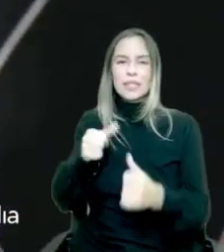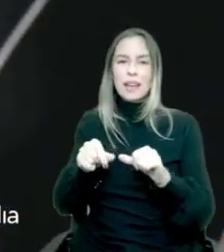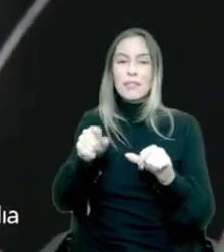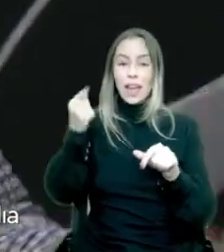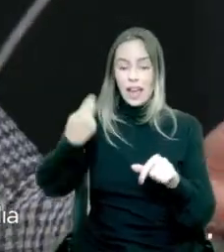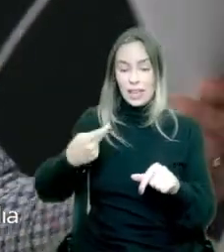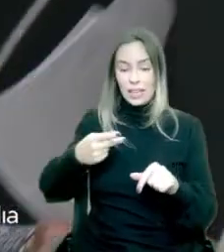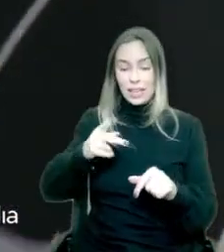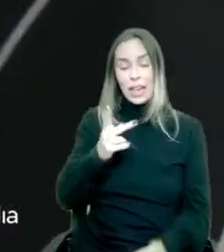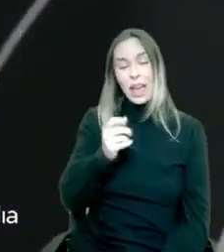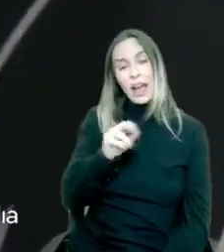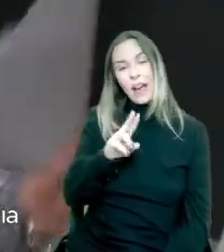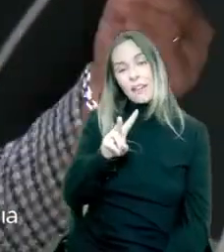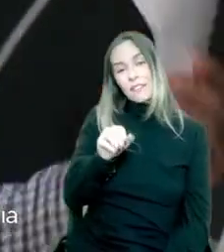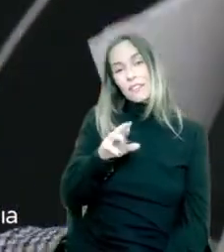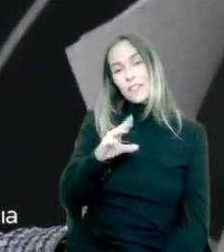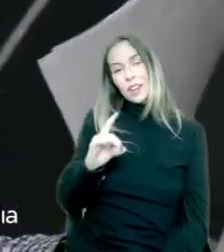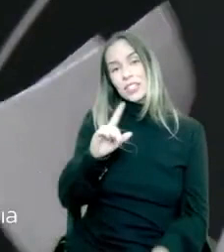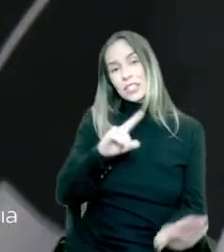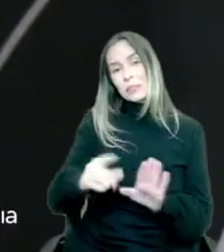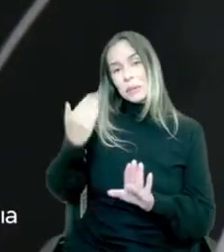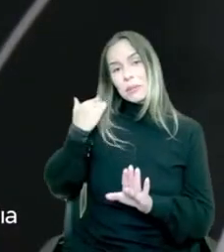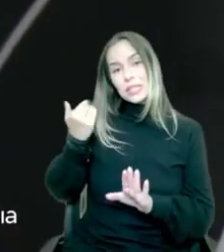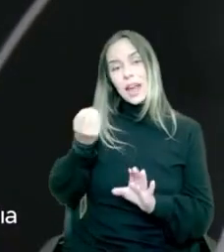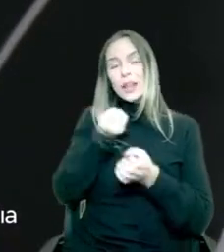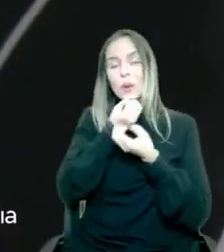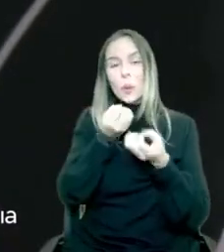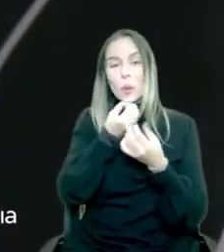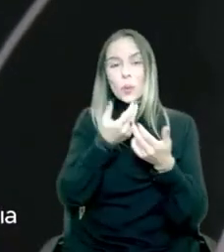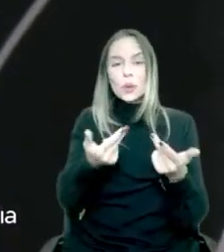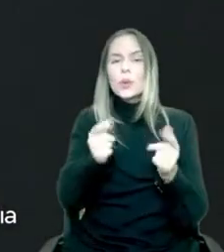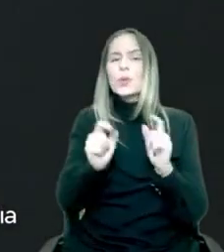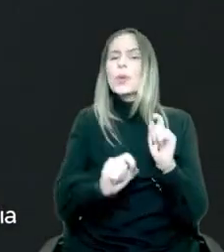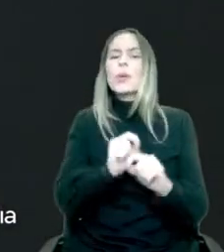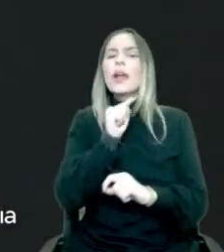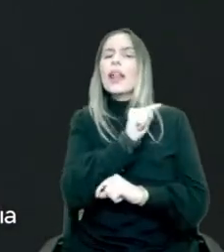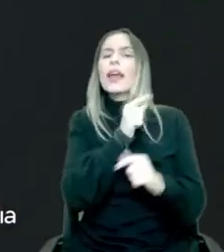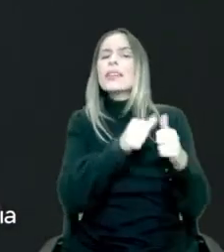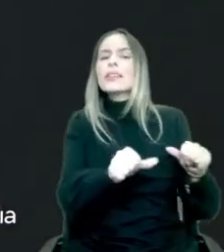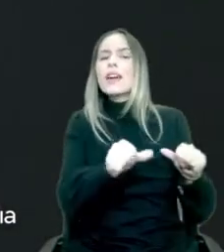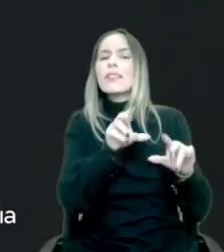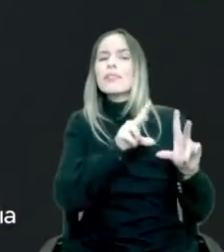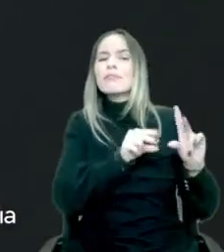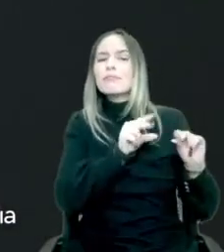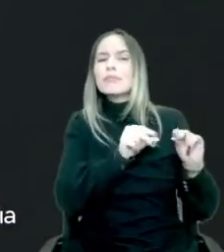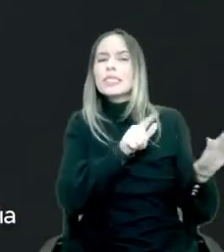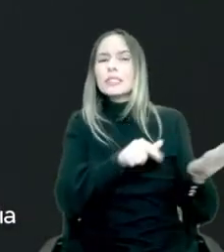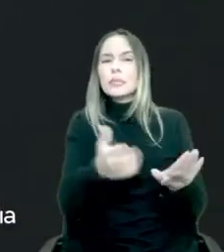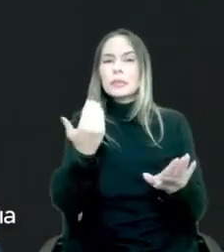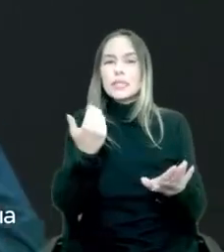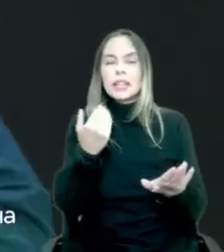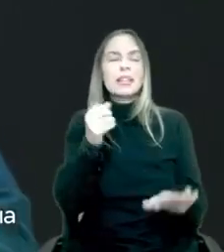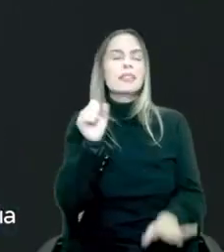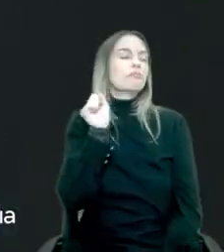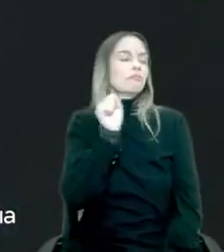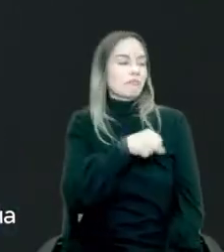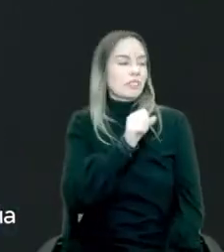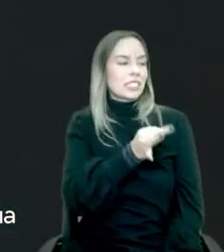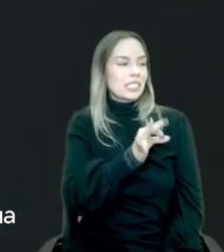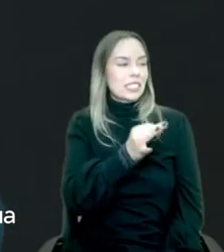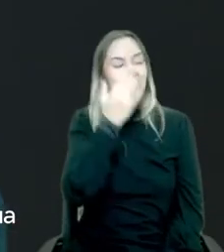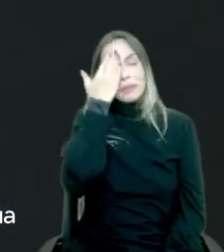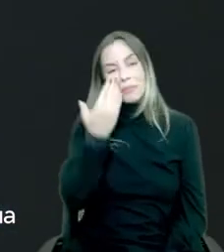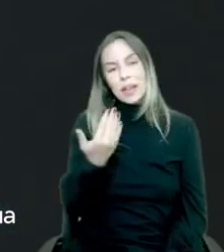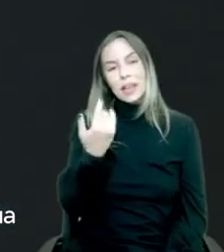and sharing things. Tell us a little bit about what you discussed last week. Yeah, so thank you. So it's interesting. Harvard